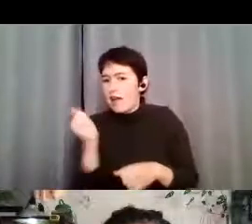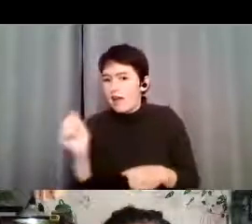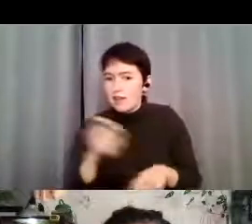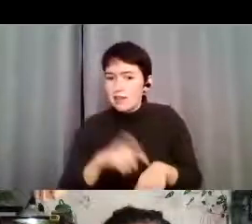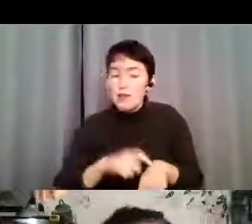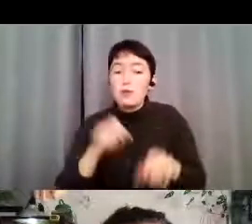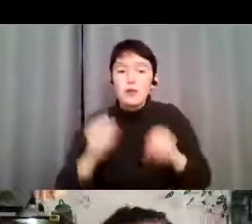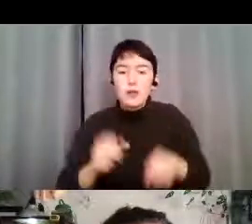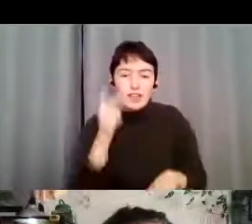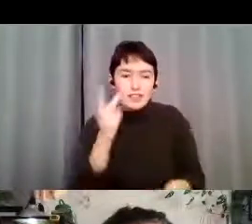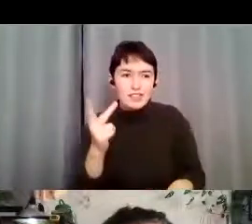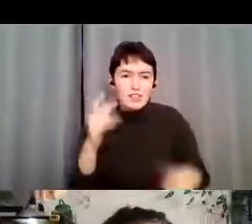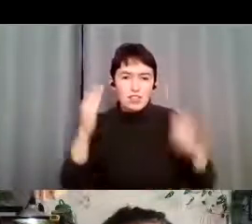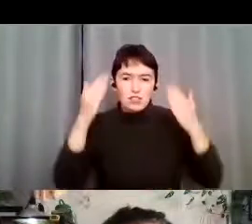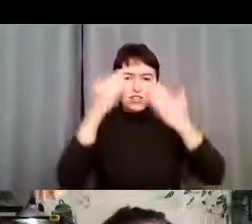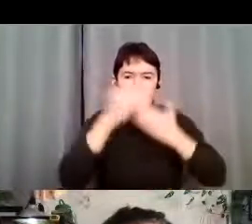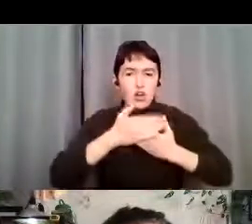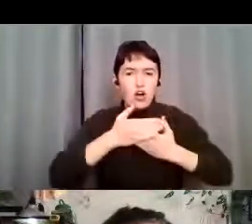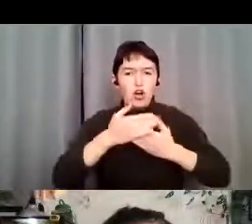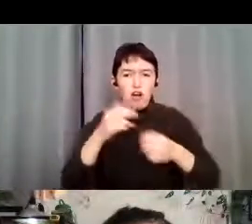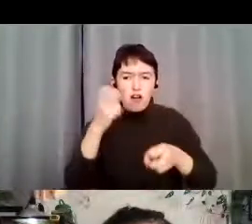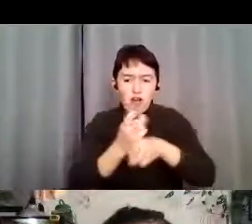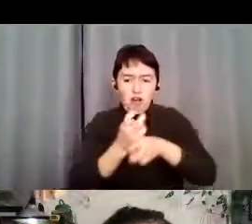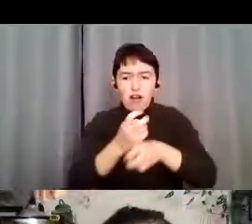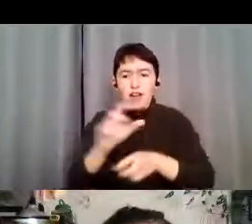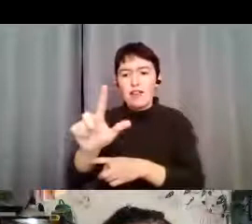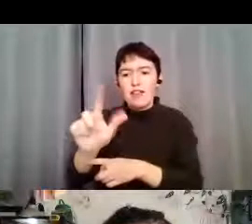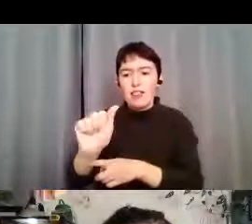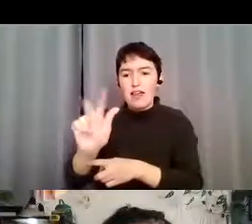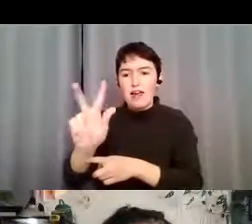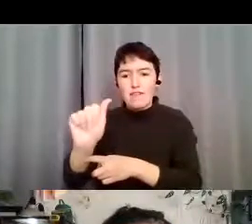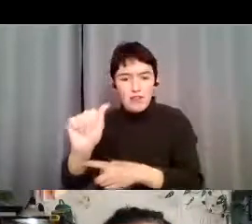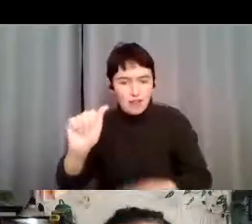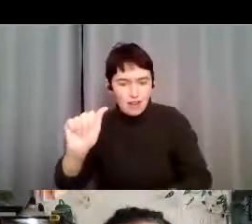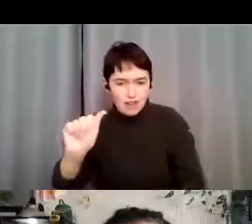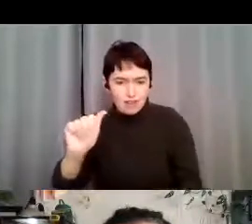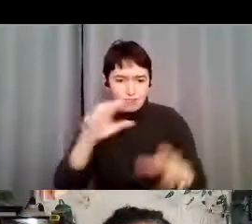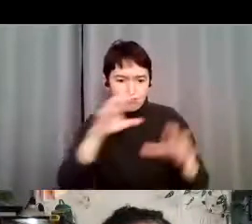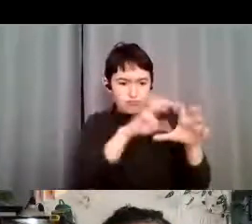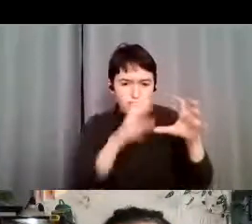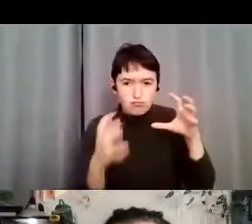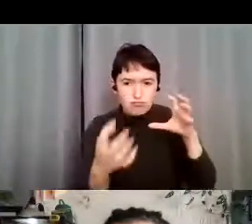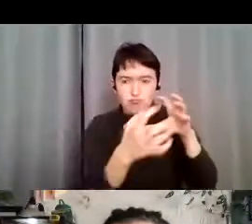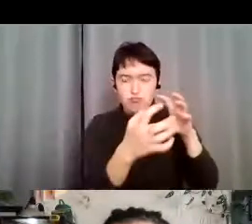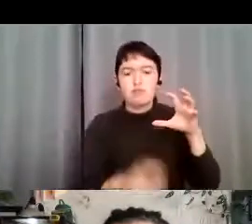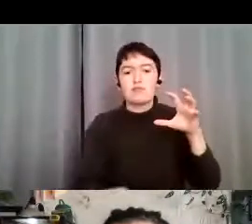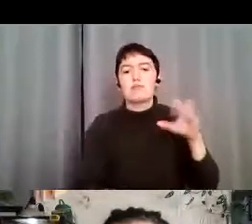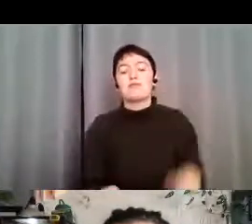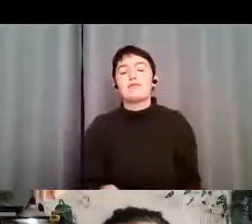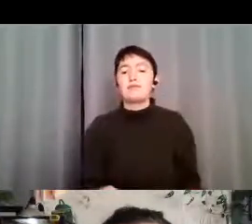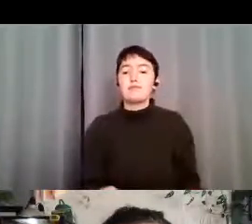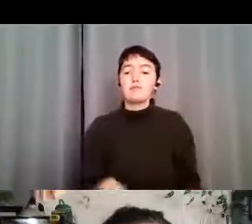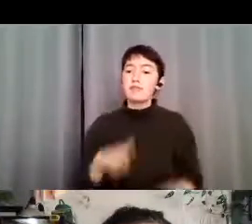dark hardened lava patches. And so throughout this time, even after the volcanoes